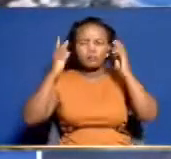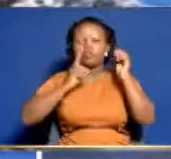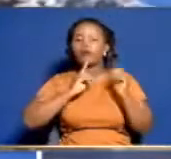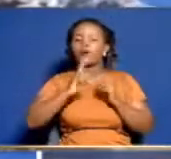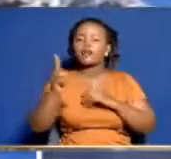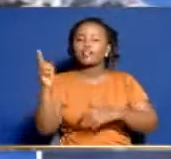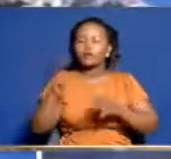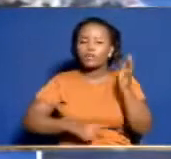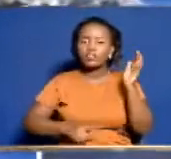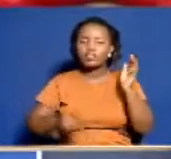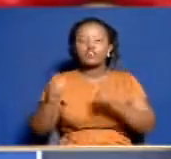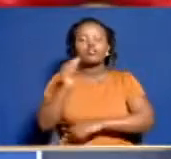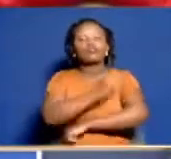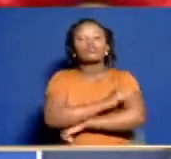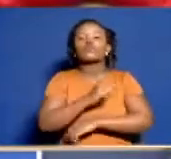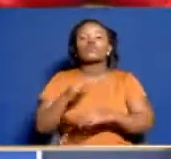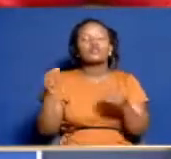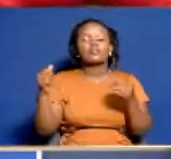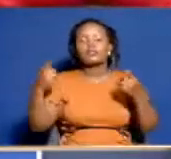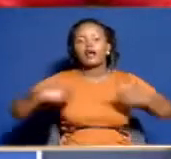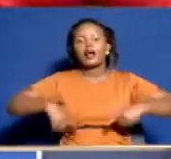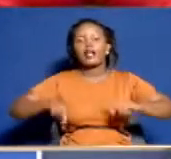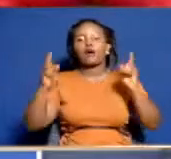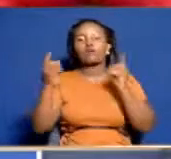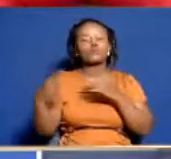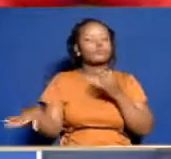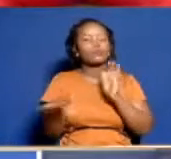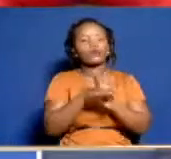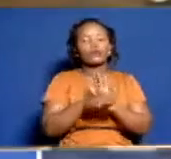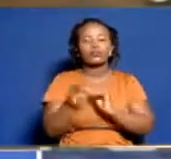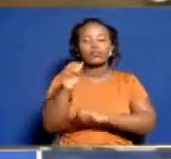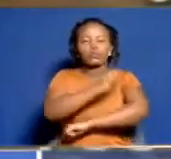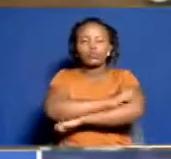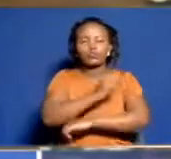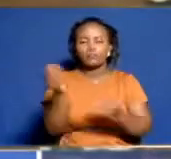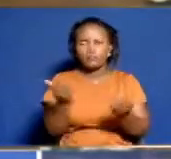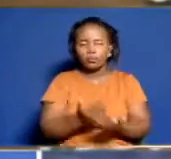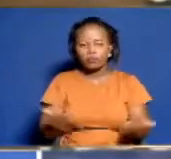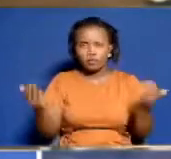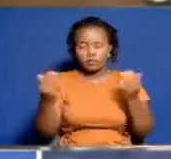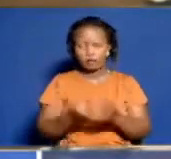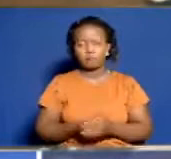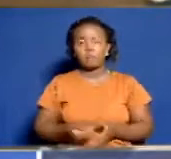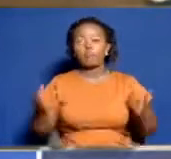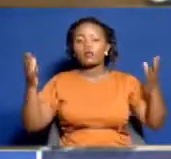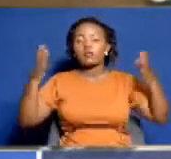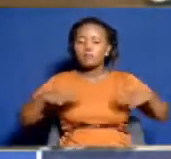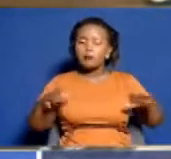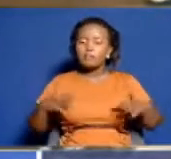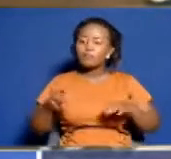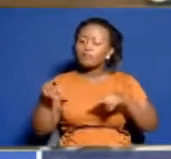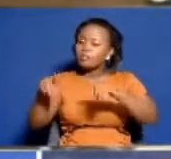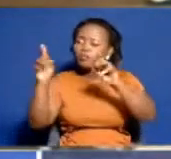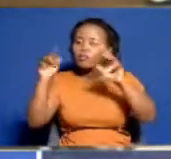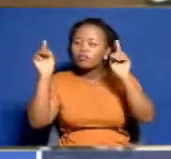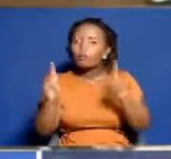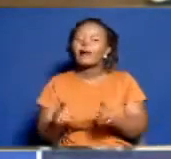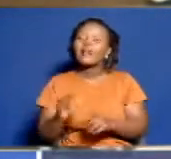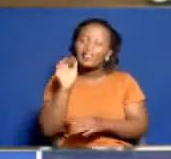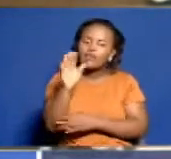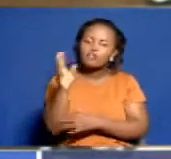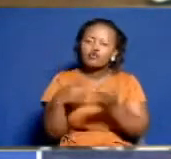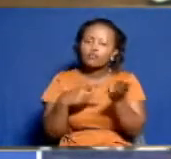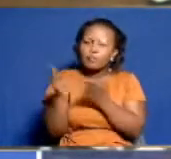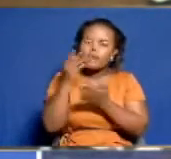gave schools a leeway to send home learners for failure to pay school fees. Wananchi lazima aambiwe alipe pole pole